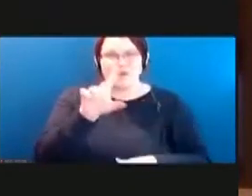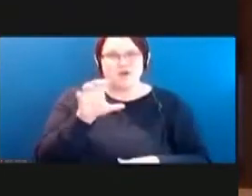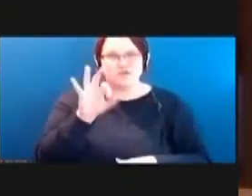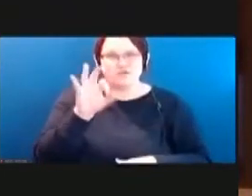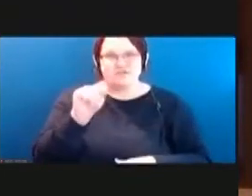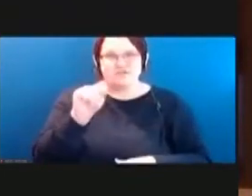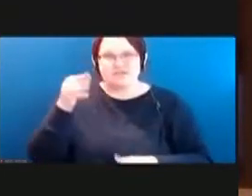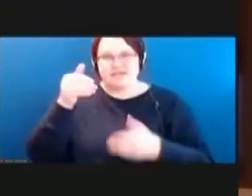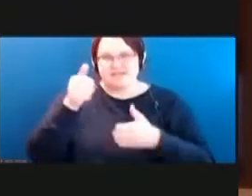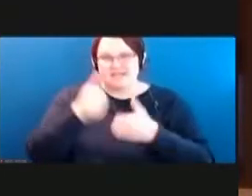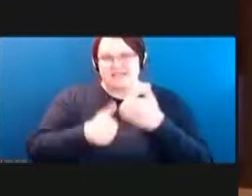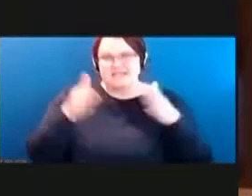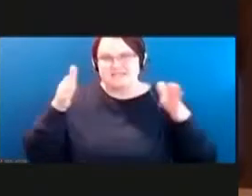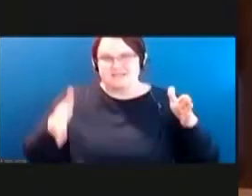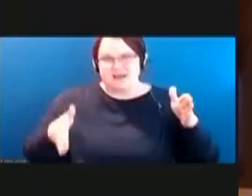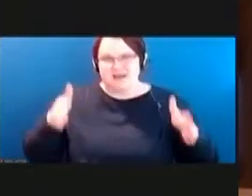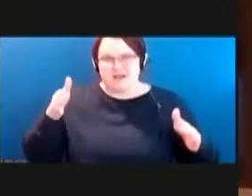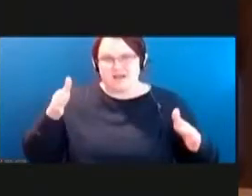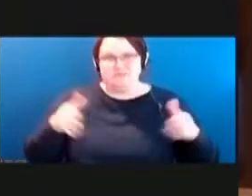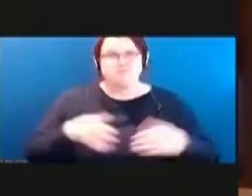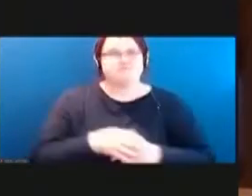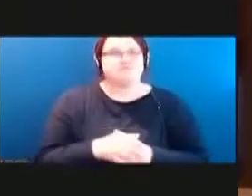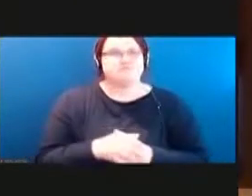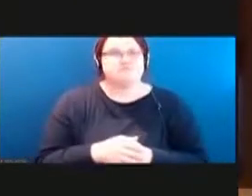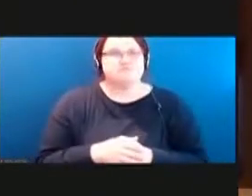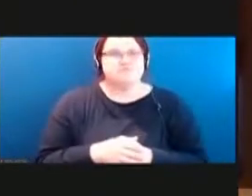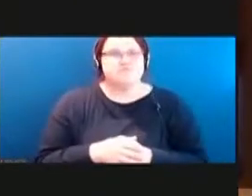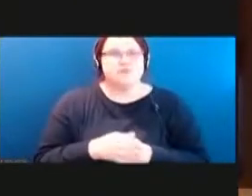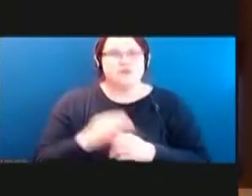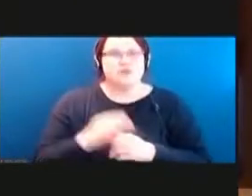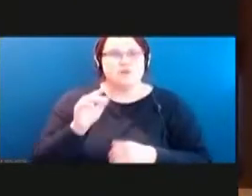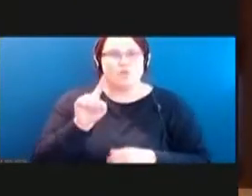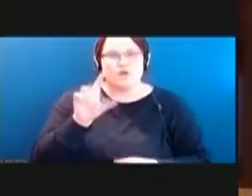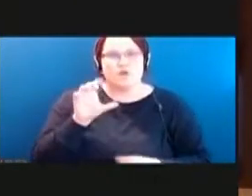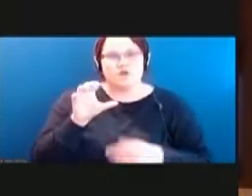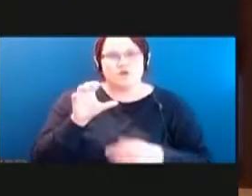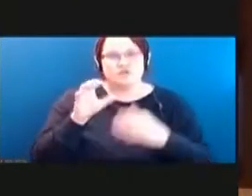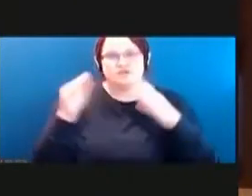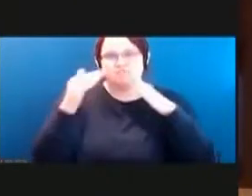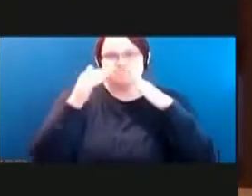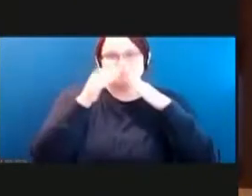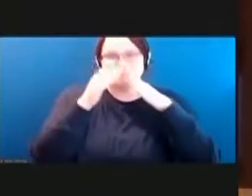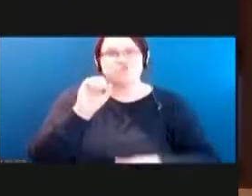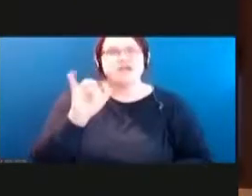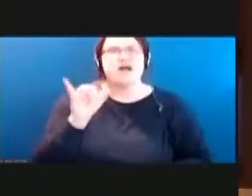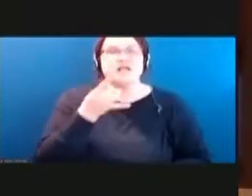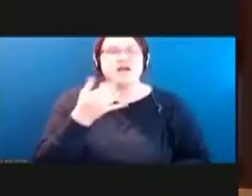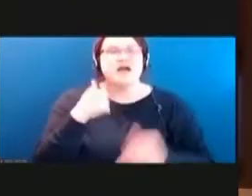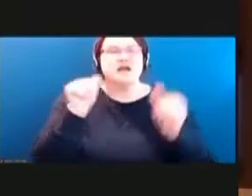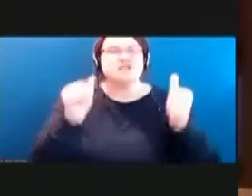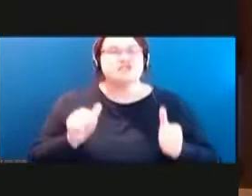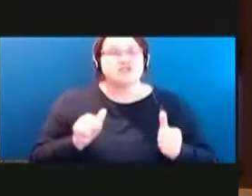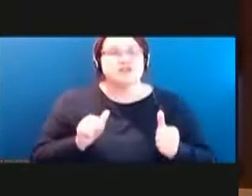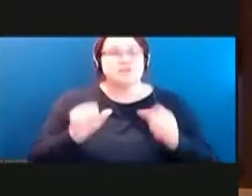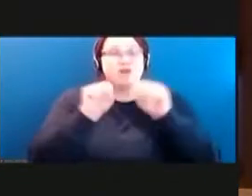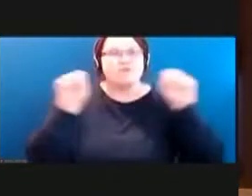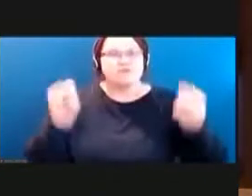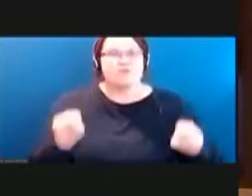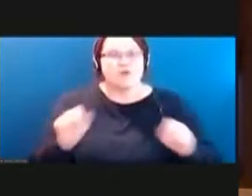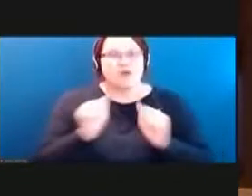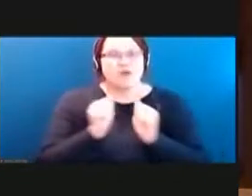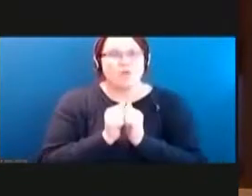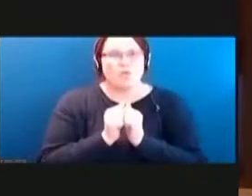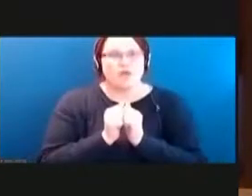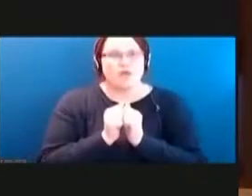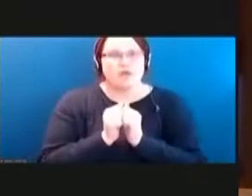rises 100 feet to the apex of the skylights. In plan, it has the shape of a canted square with a square